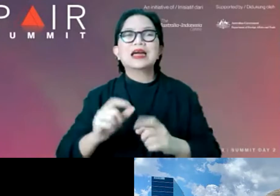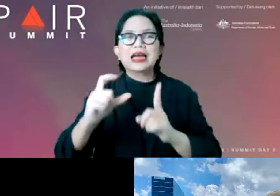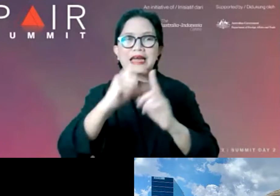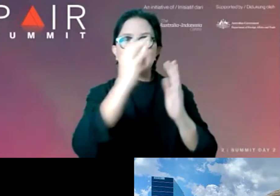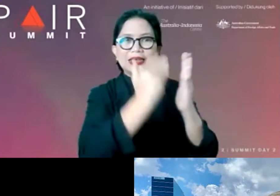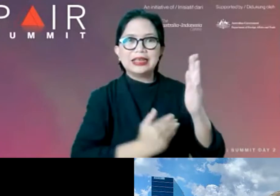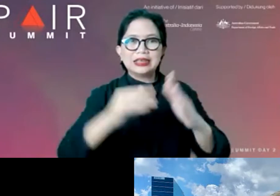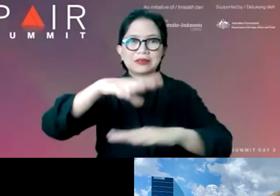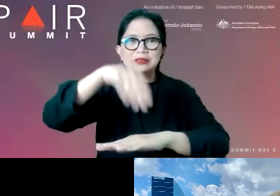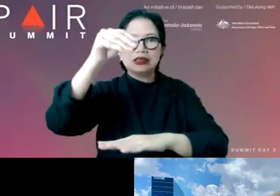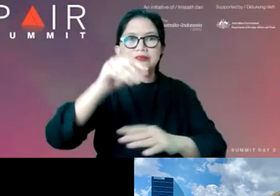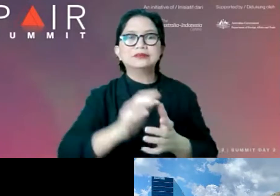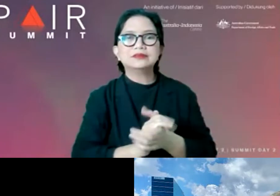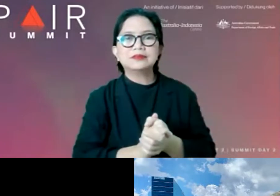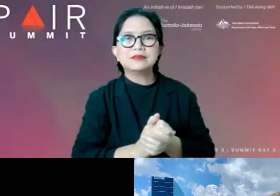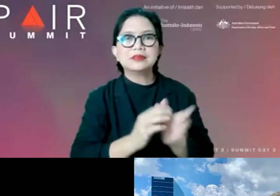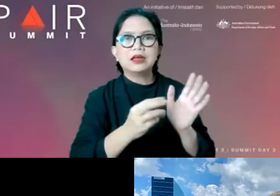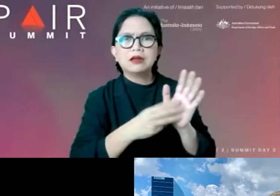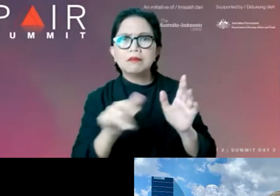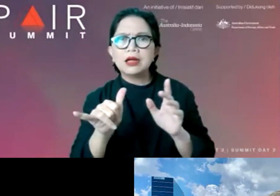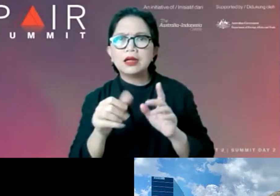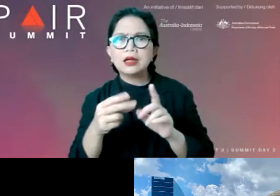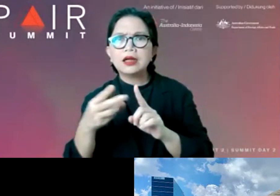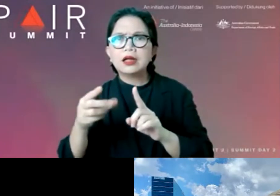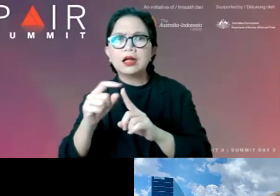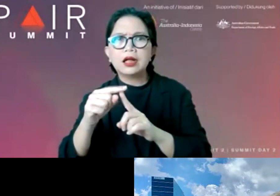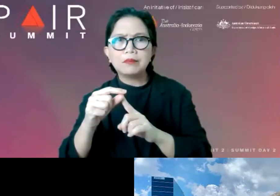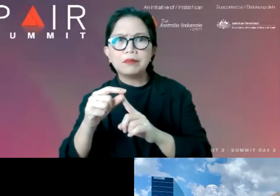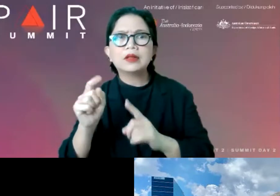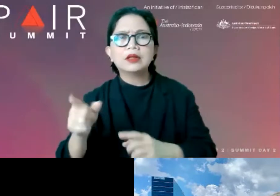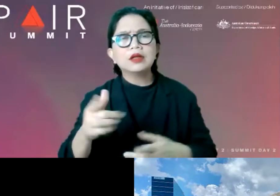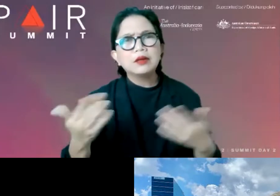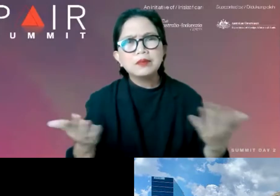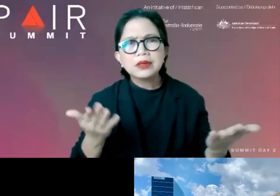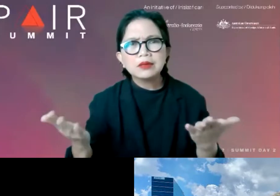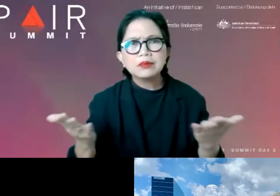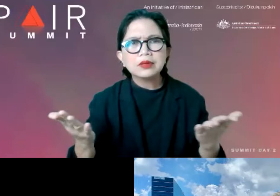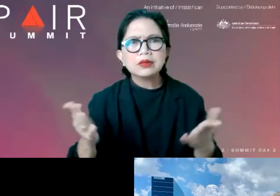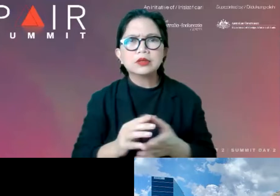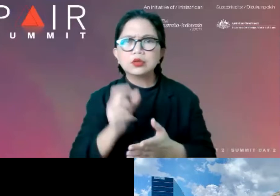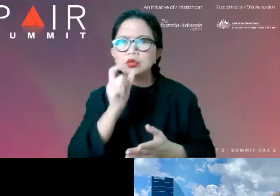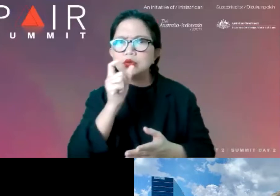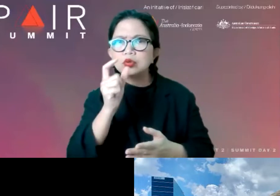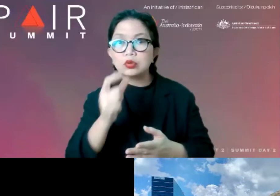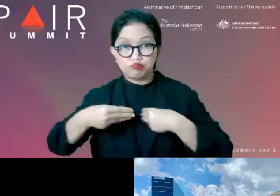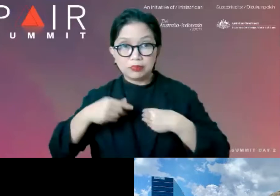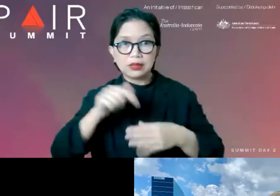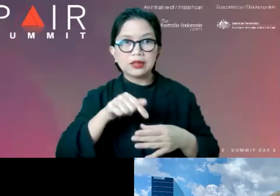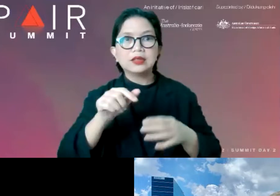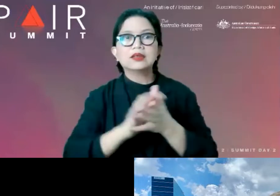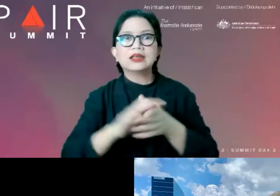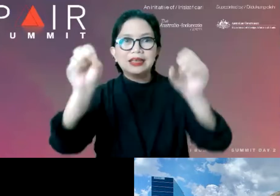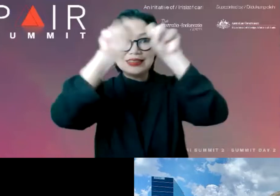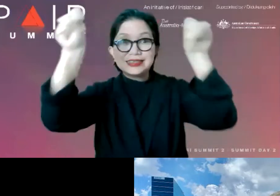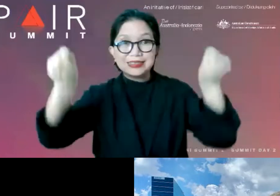full utility to the clinical purposes, if you like, that are necessary at the point of care in all circumstances. So